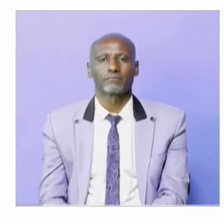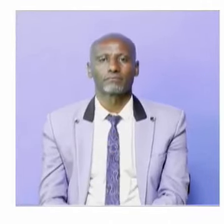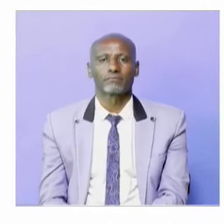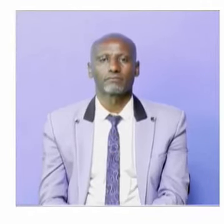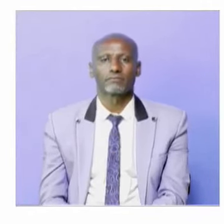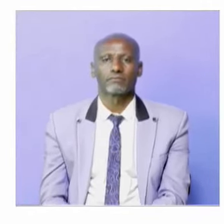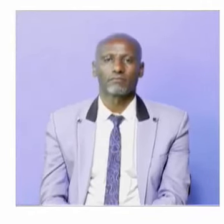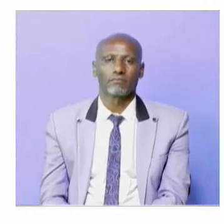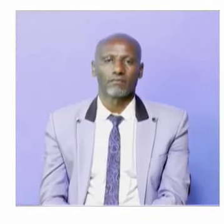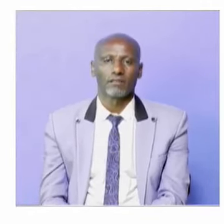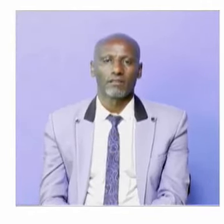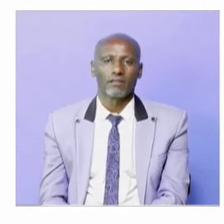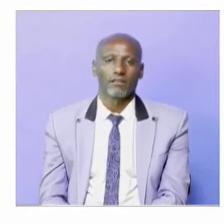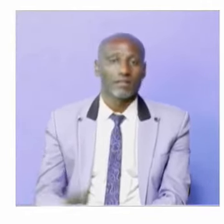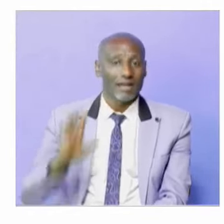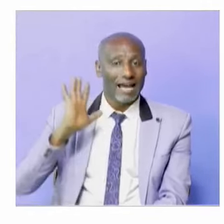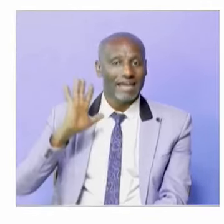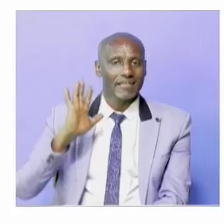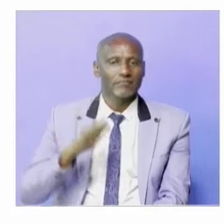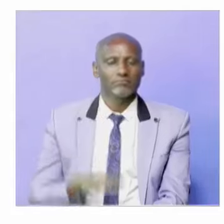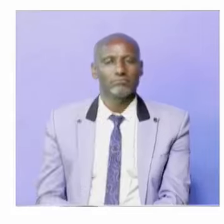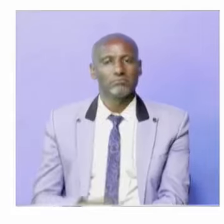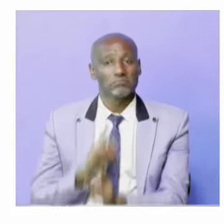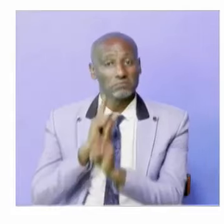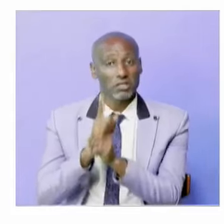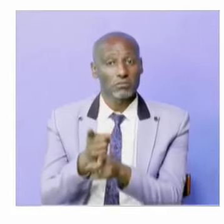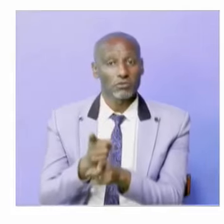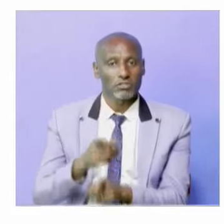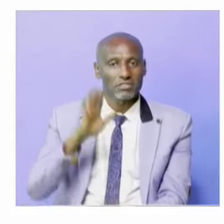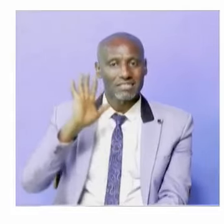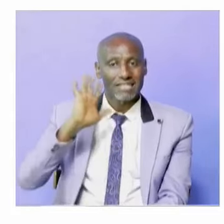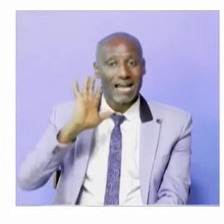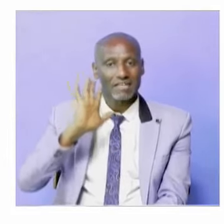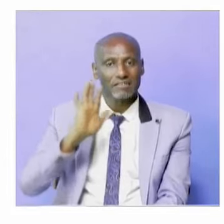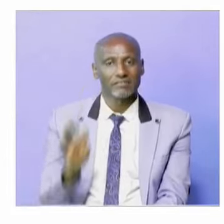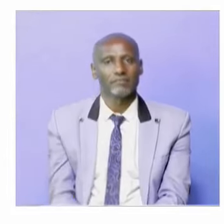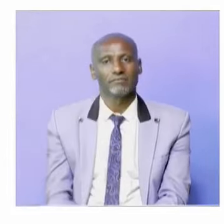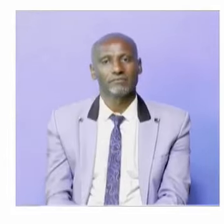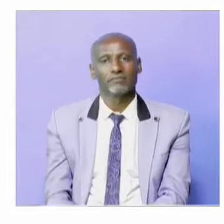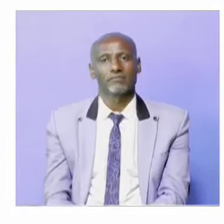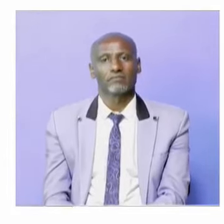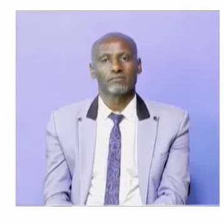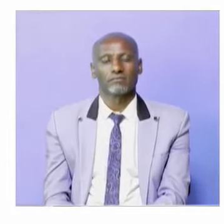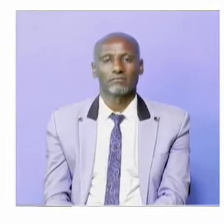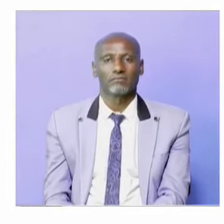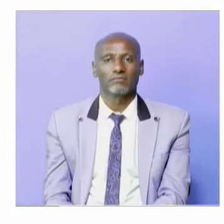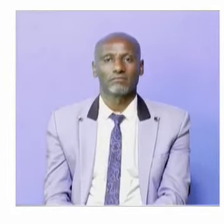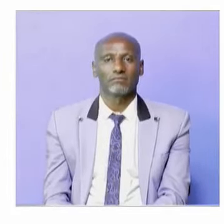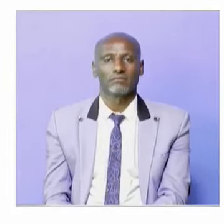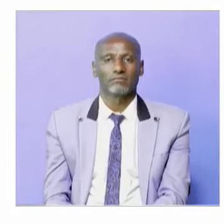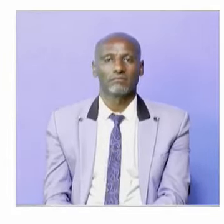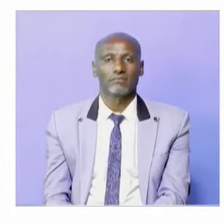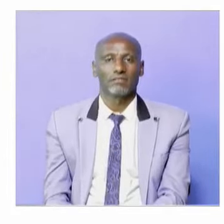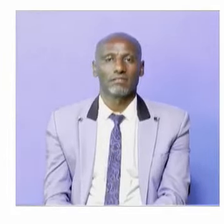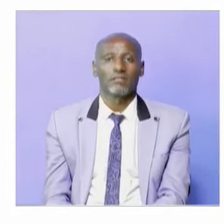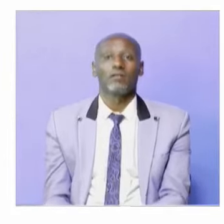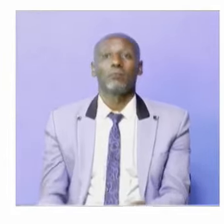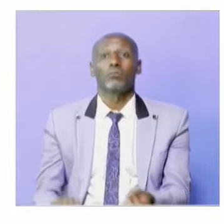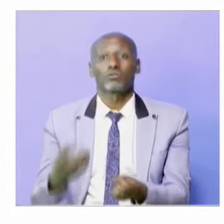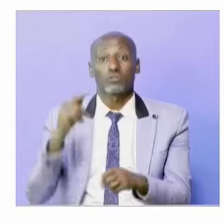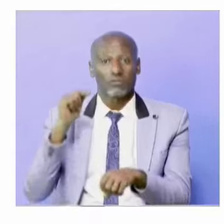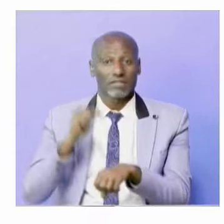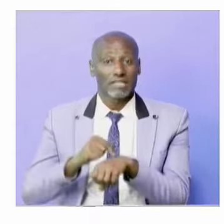What about hi? The same is true with this one. If someone says hi, most of the time we say